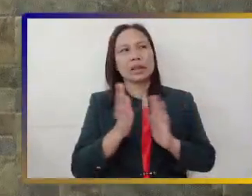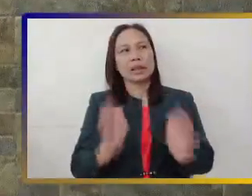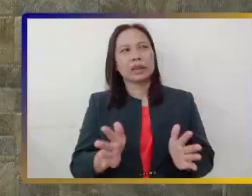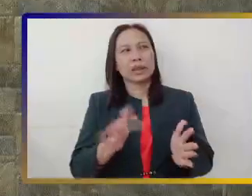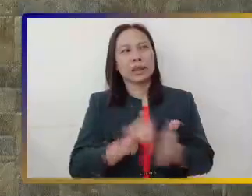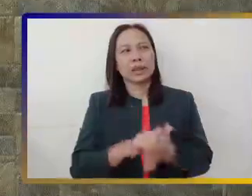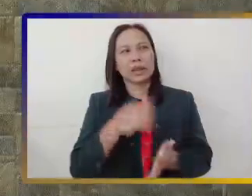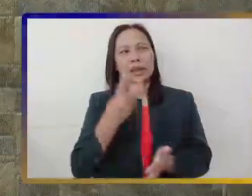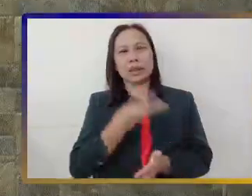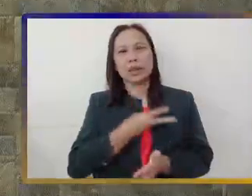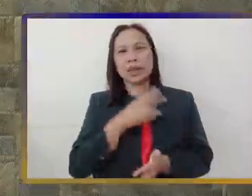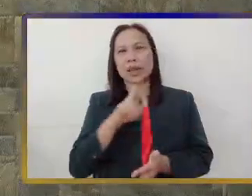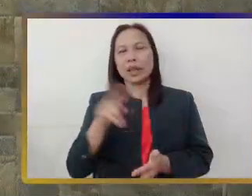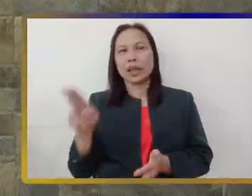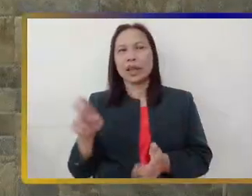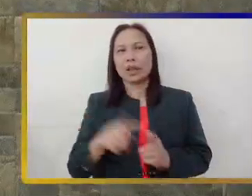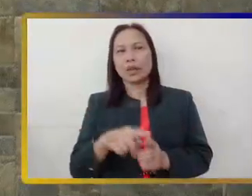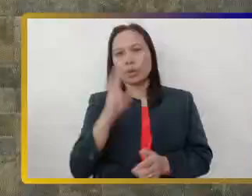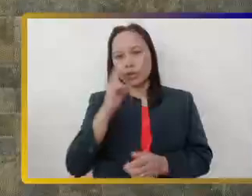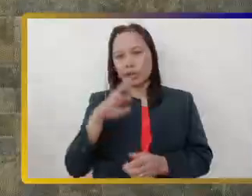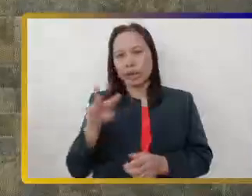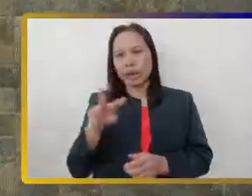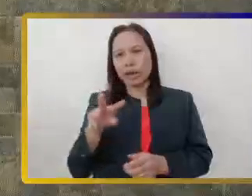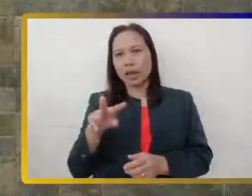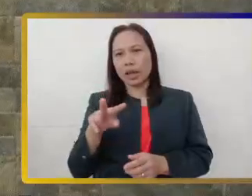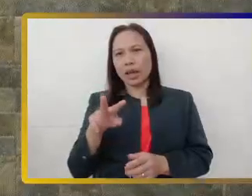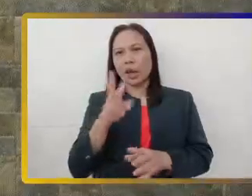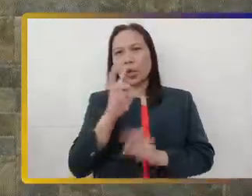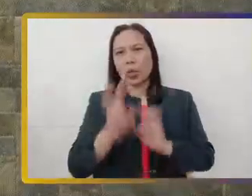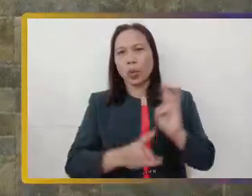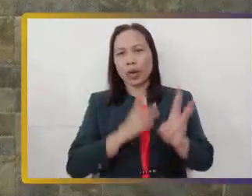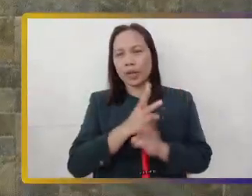againran worldly and biblical